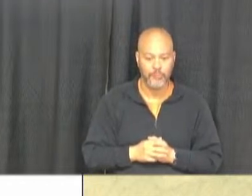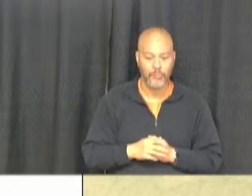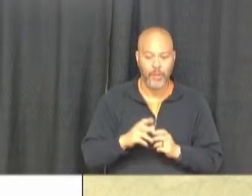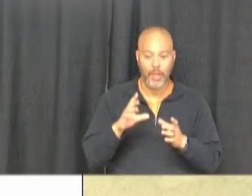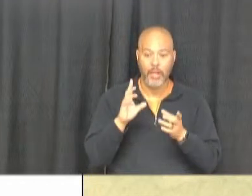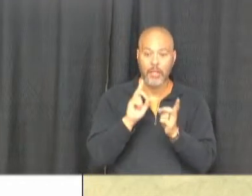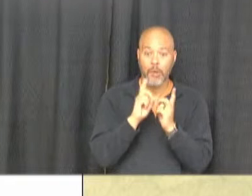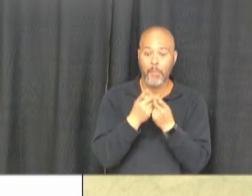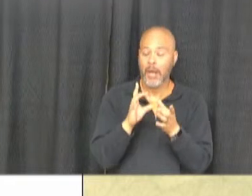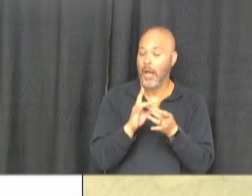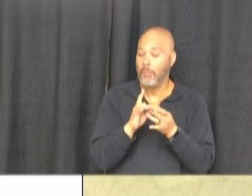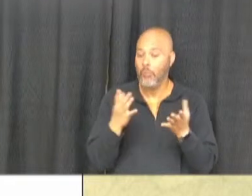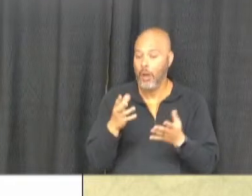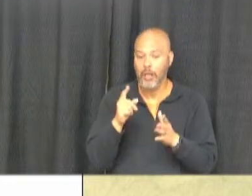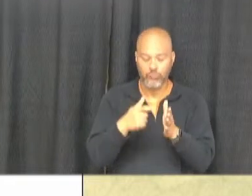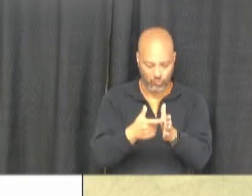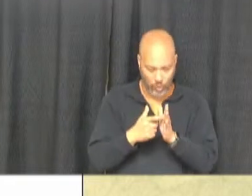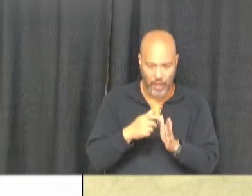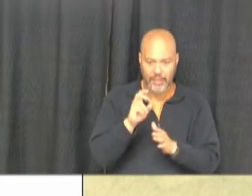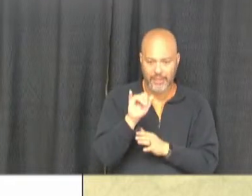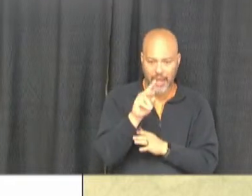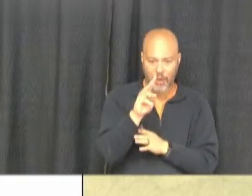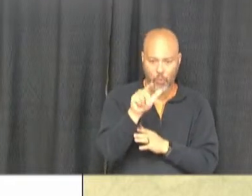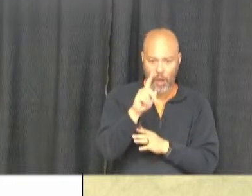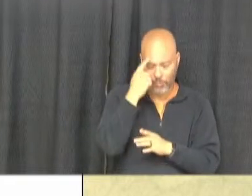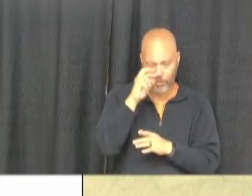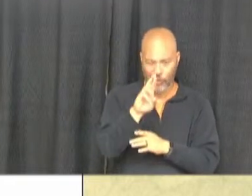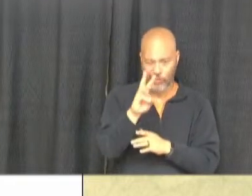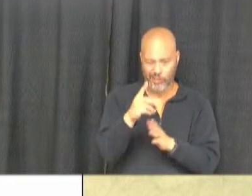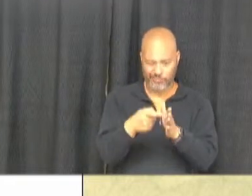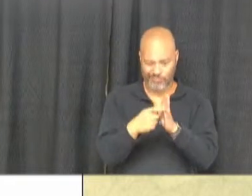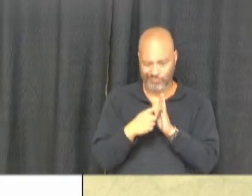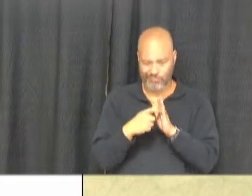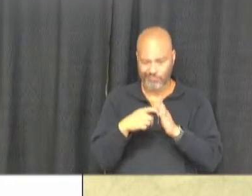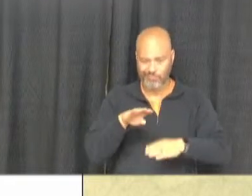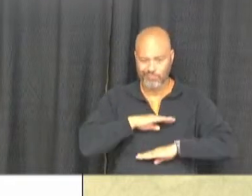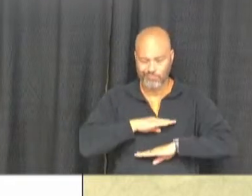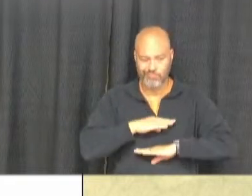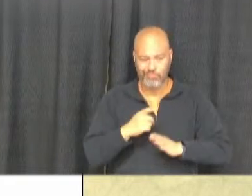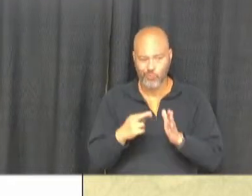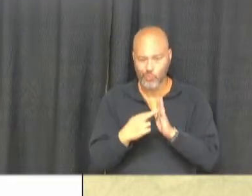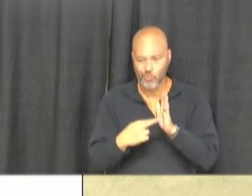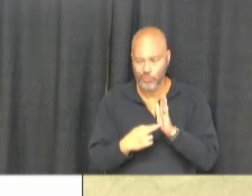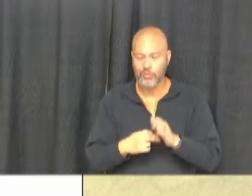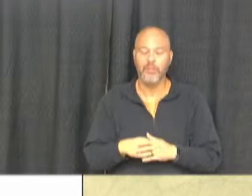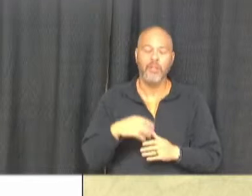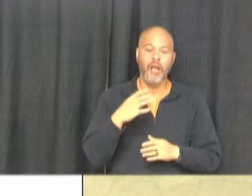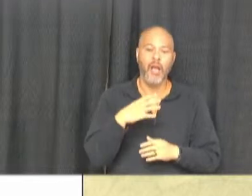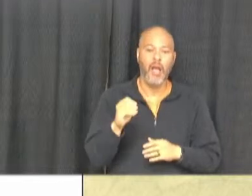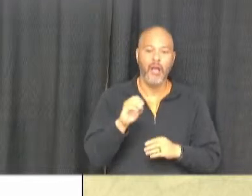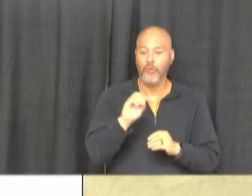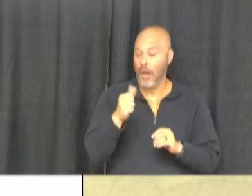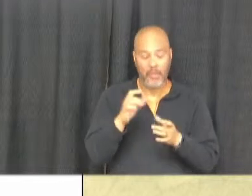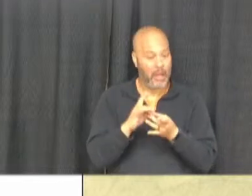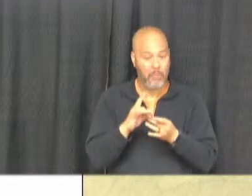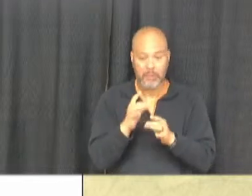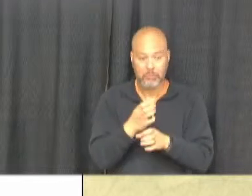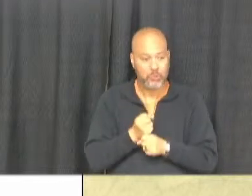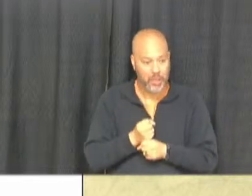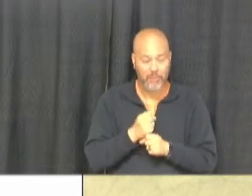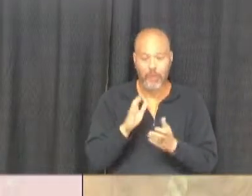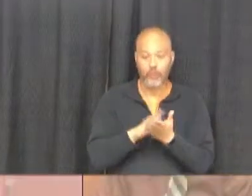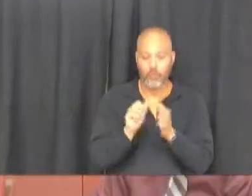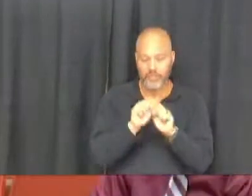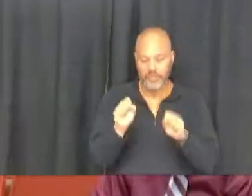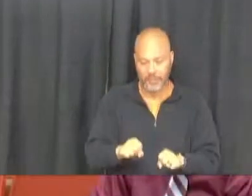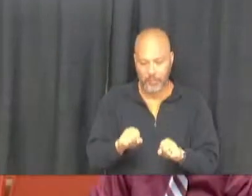Department comments, the sidewalks would be required per the ordinance and the street department requirements. No other comments received than the school